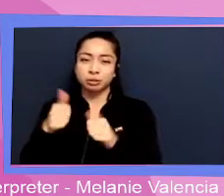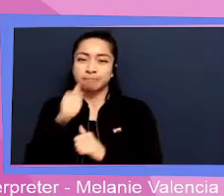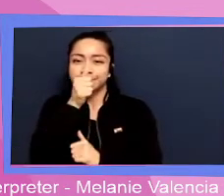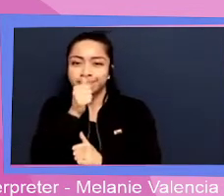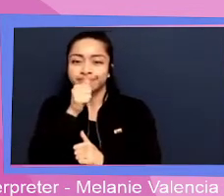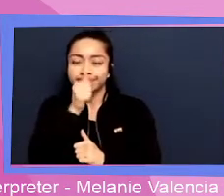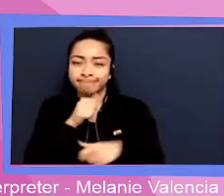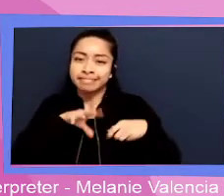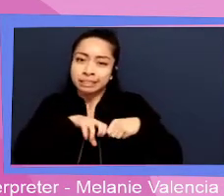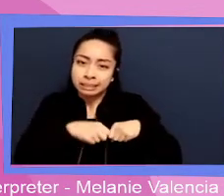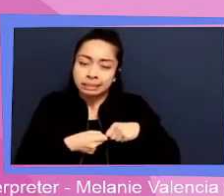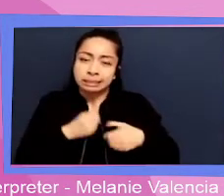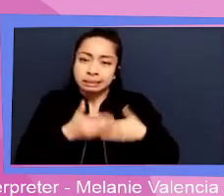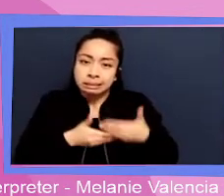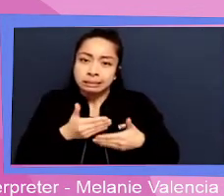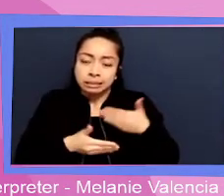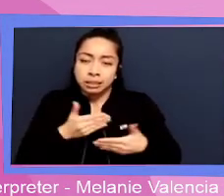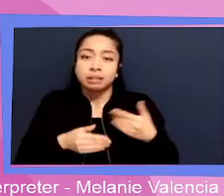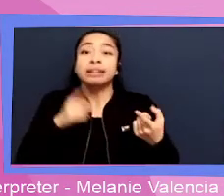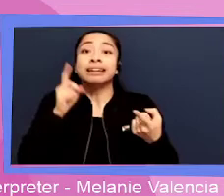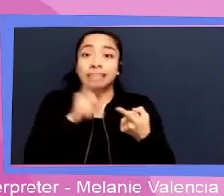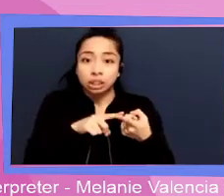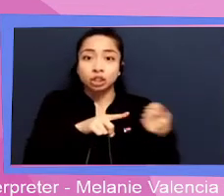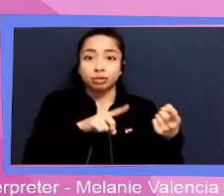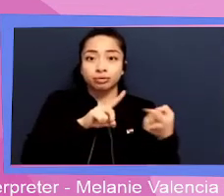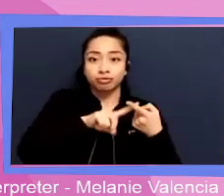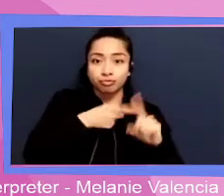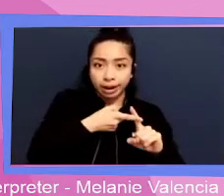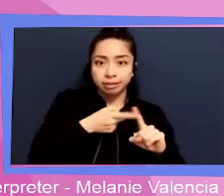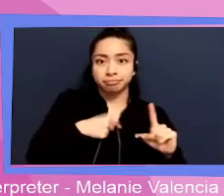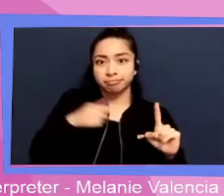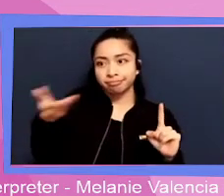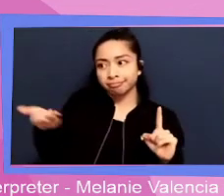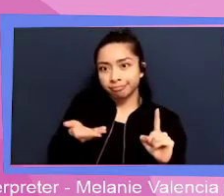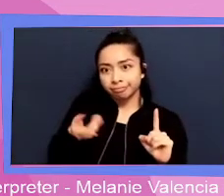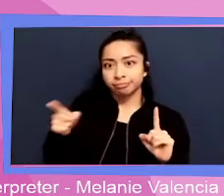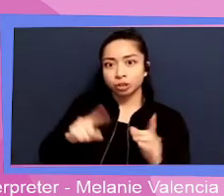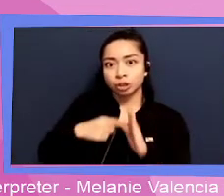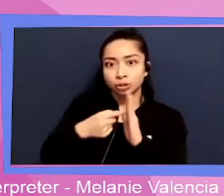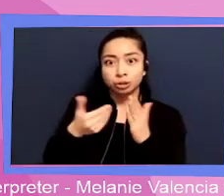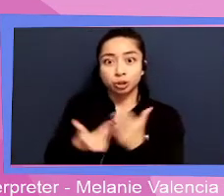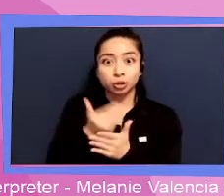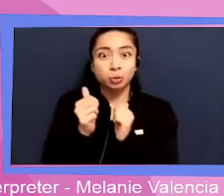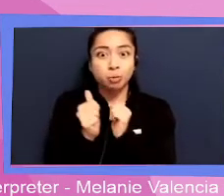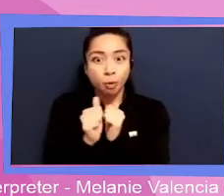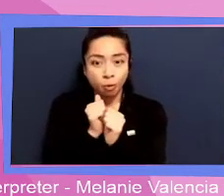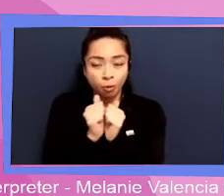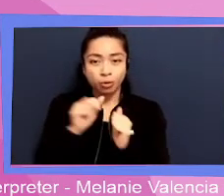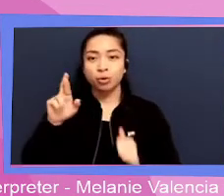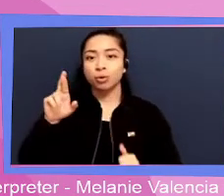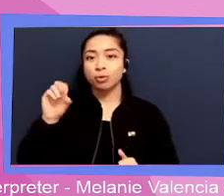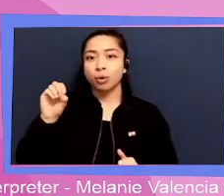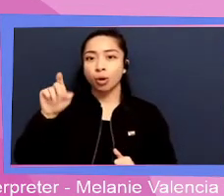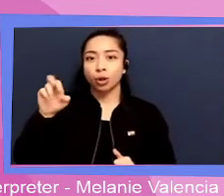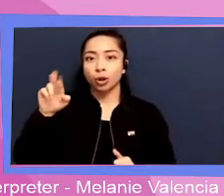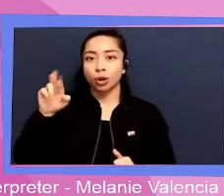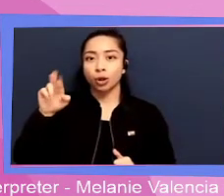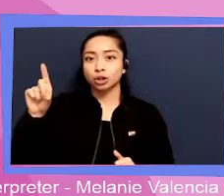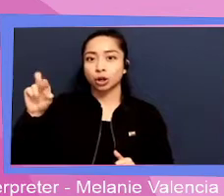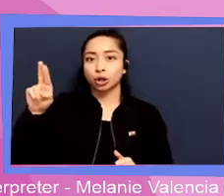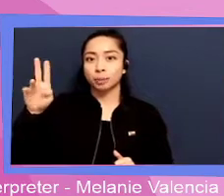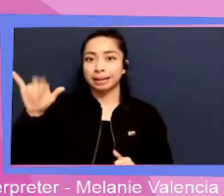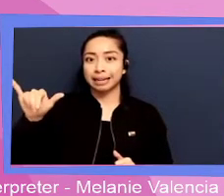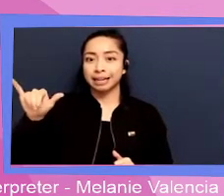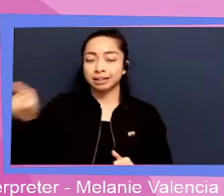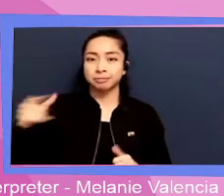a friend introduces her to roller derby, which is a pretty brutal sport, she sees it as an opportunity for more bruising, but she